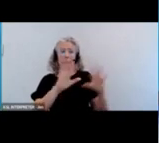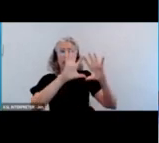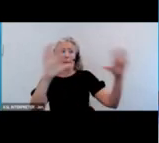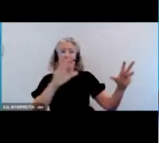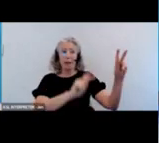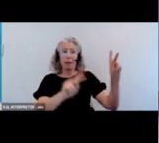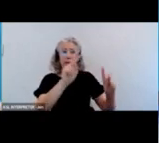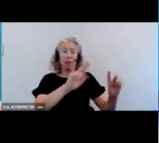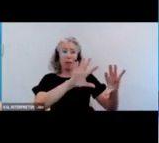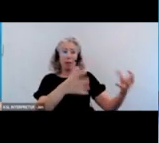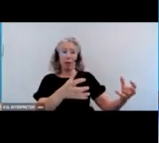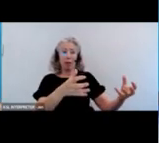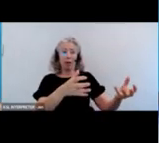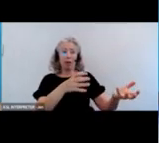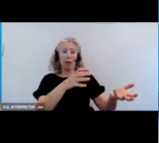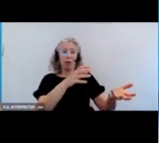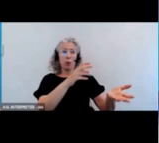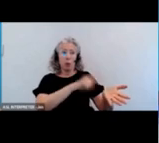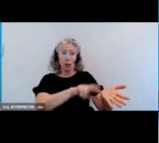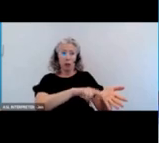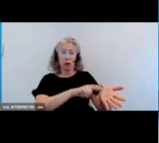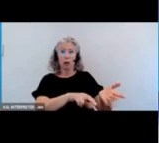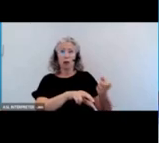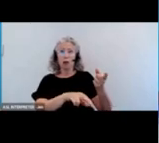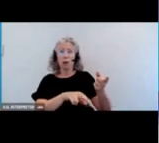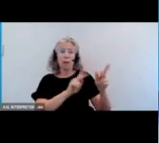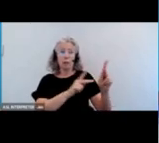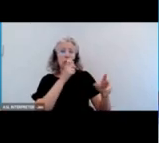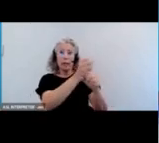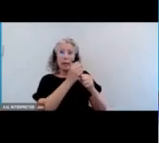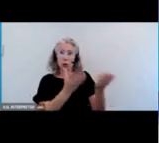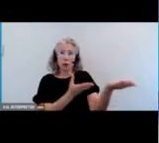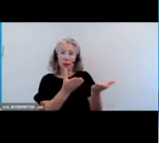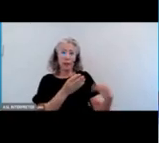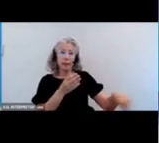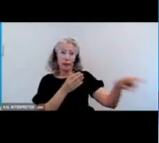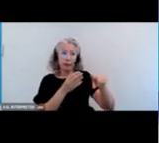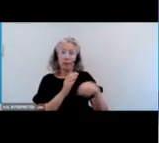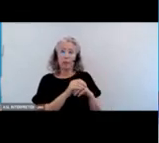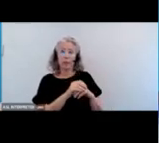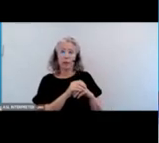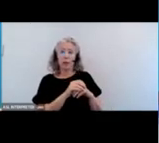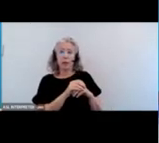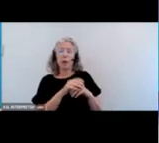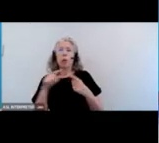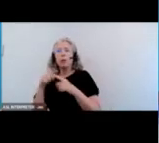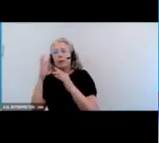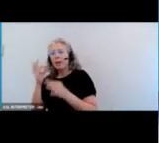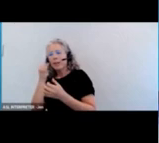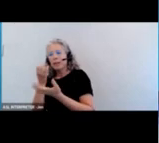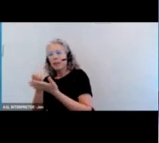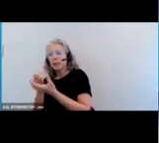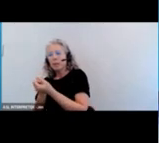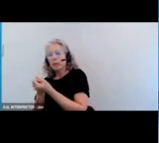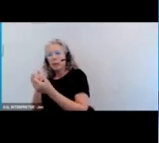that are researched, people who are receiving services who are researched when determining if something is an evidence-based